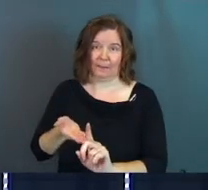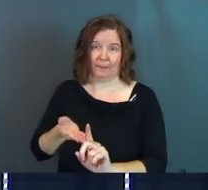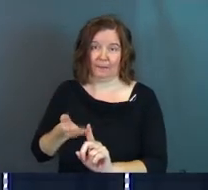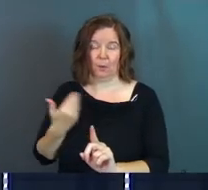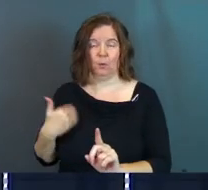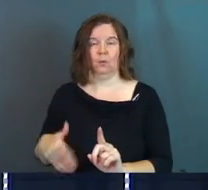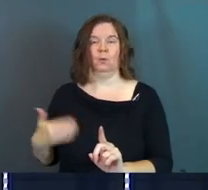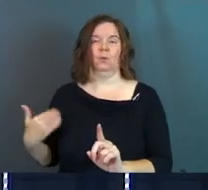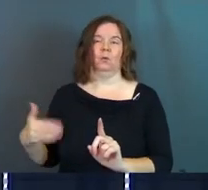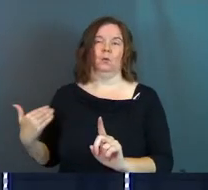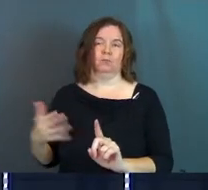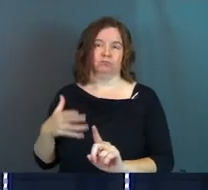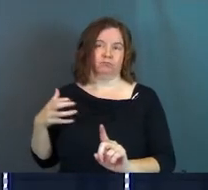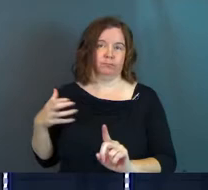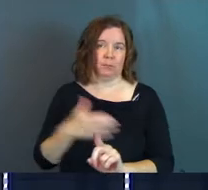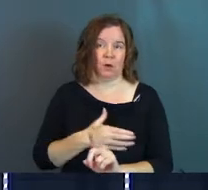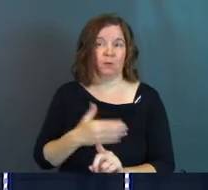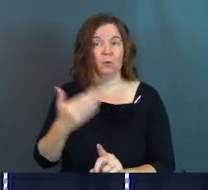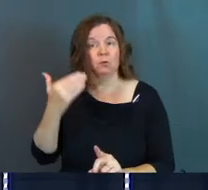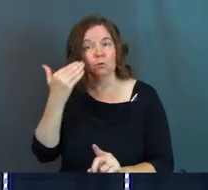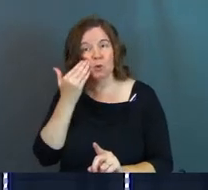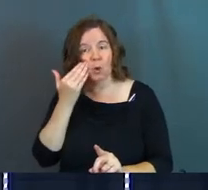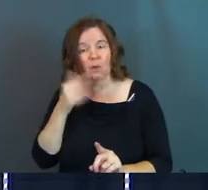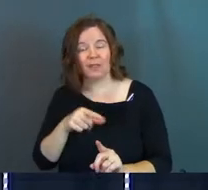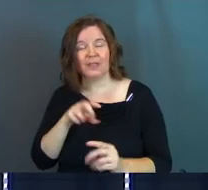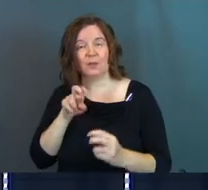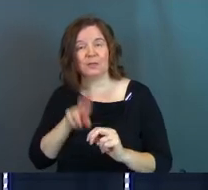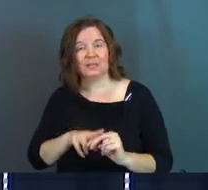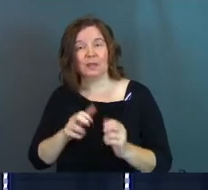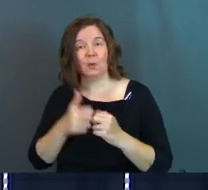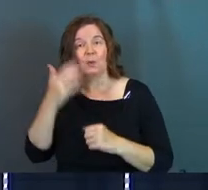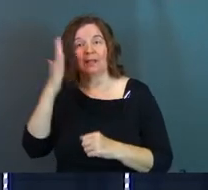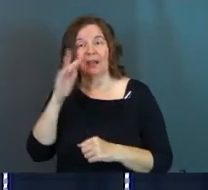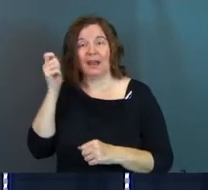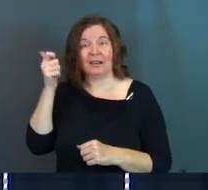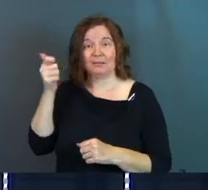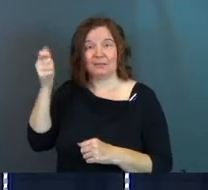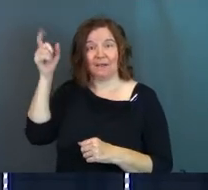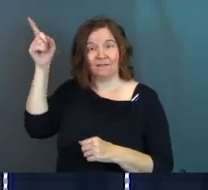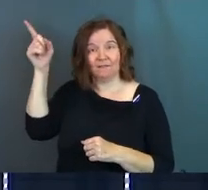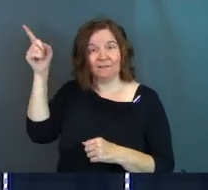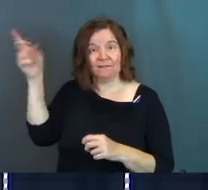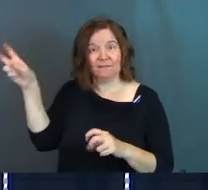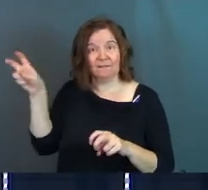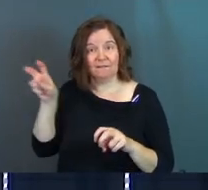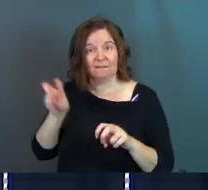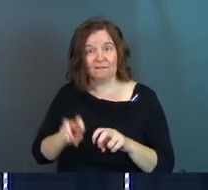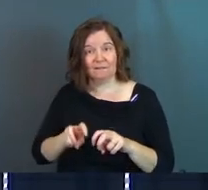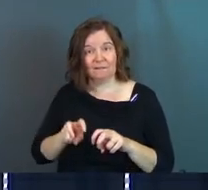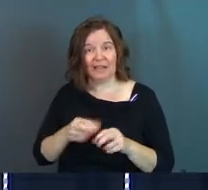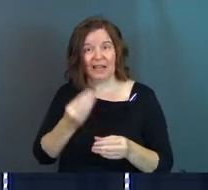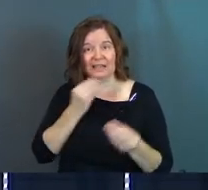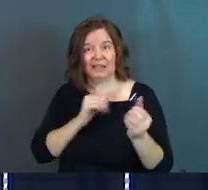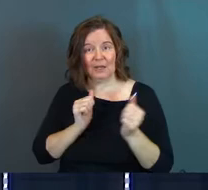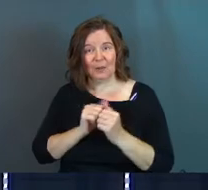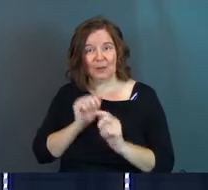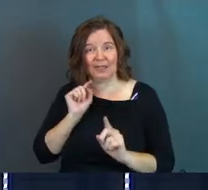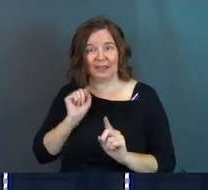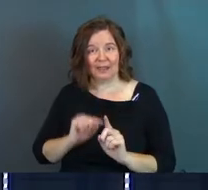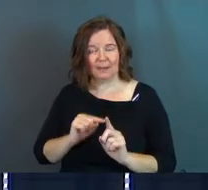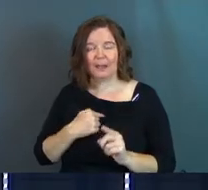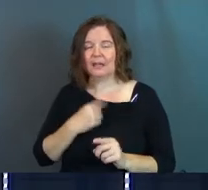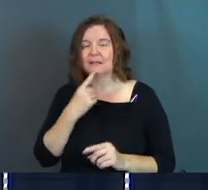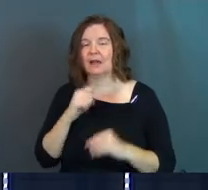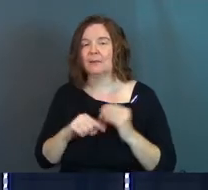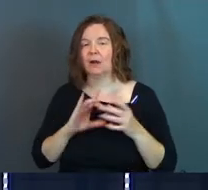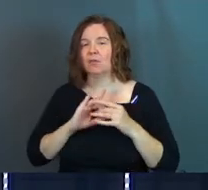how powerful for them was it to know that they were sitting down with God himself and eating with him? And what did that